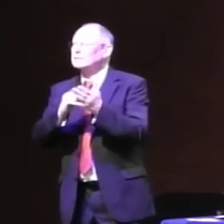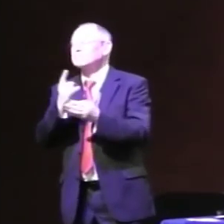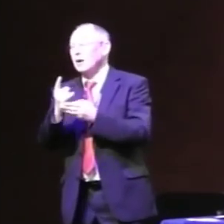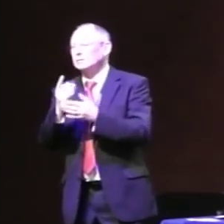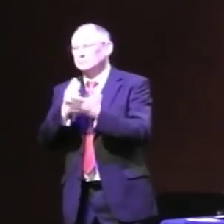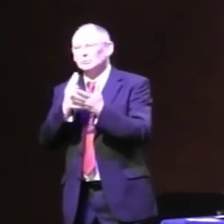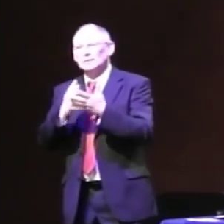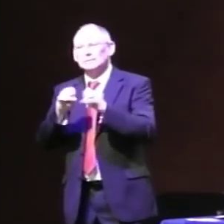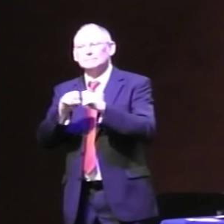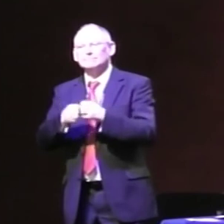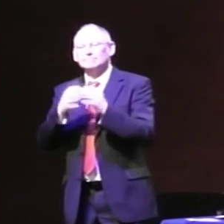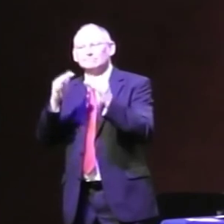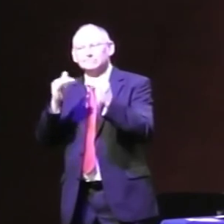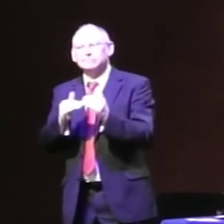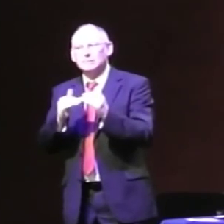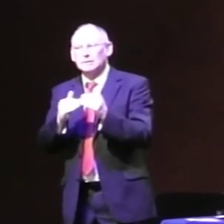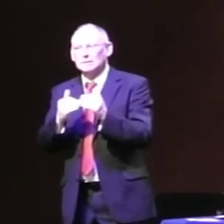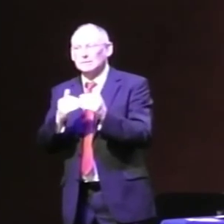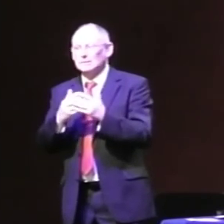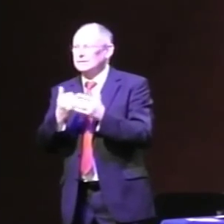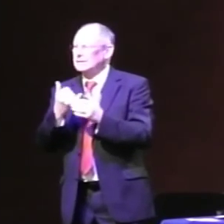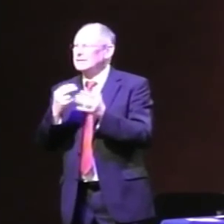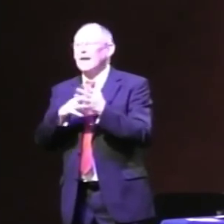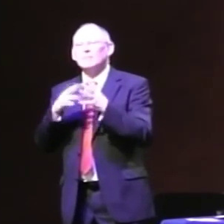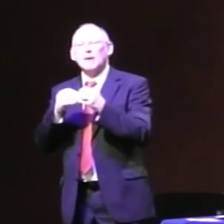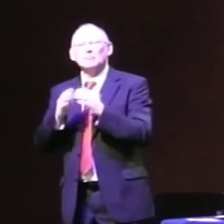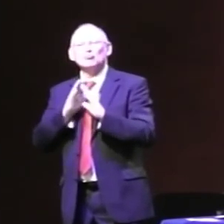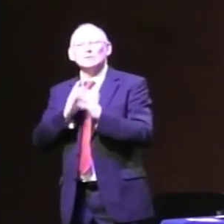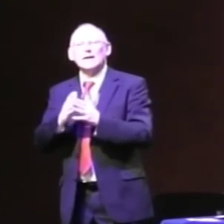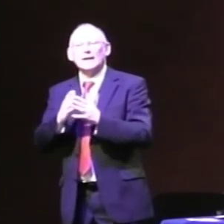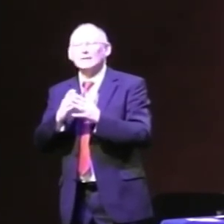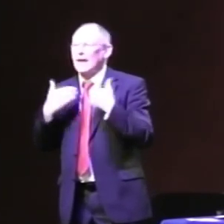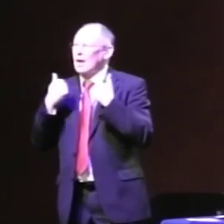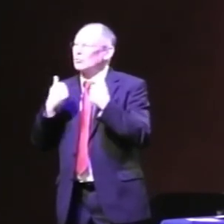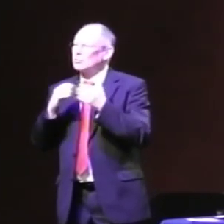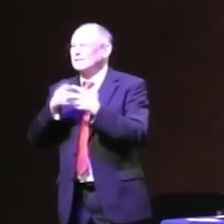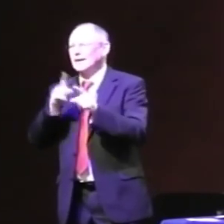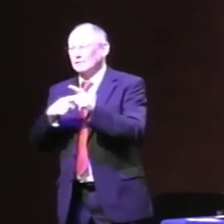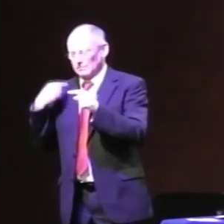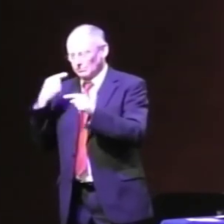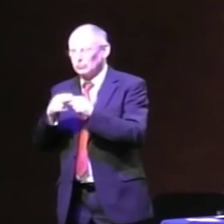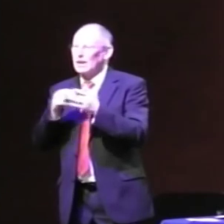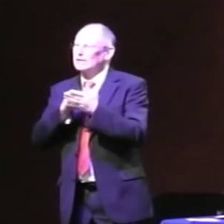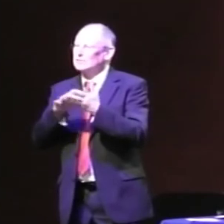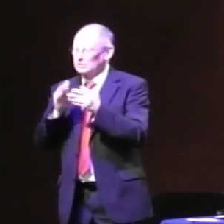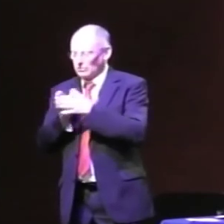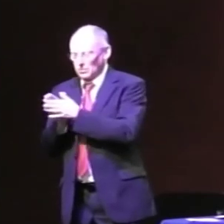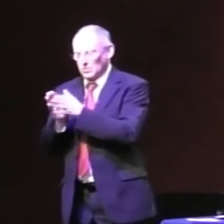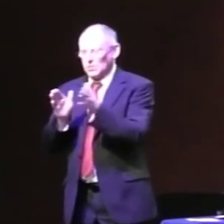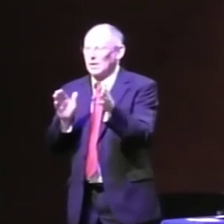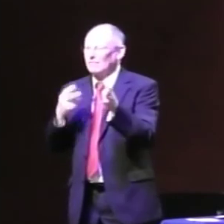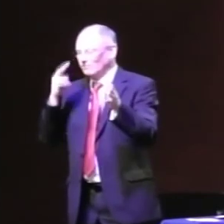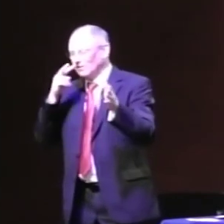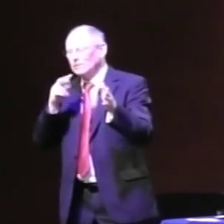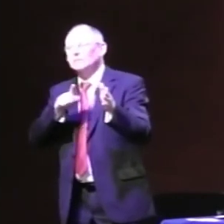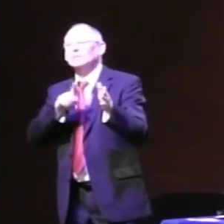knees. Over 60 years ago, Nye Bevan resigned as the Health Secretary when the NHS started to drift away from his vision. If he could see what's being